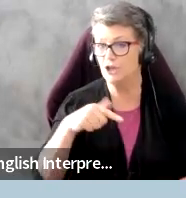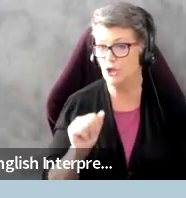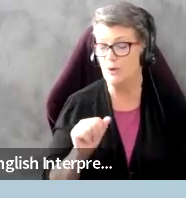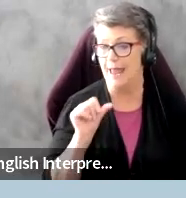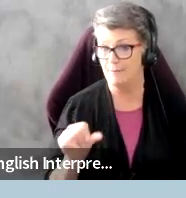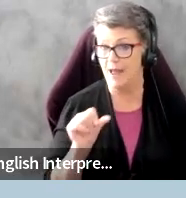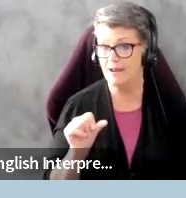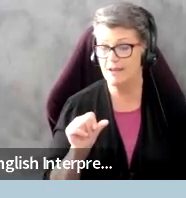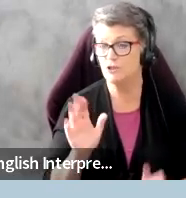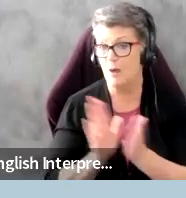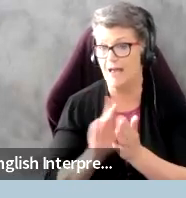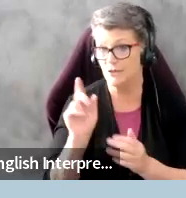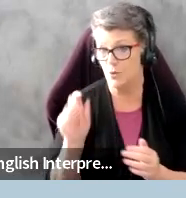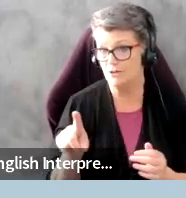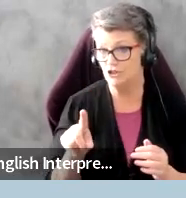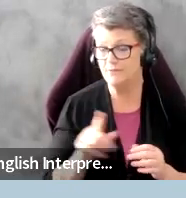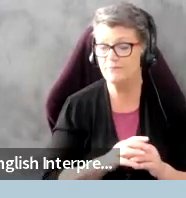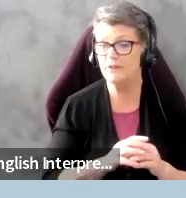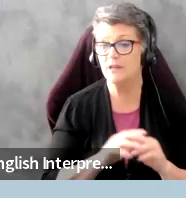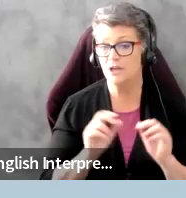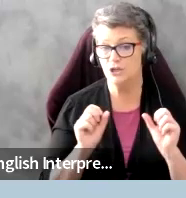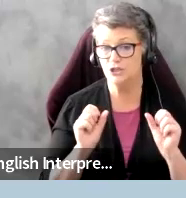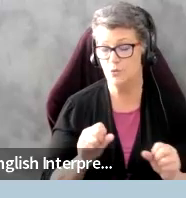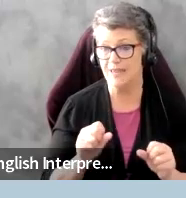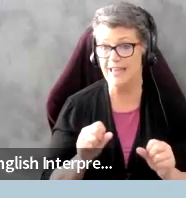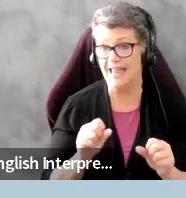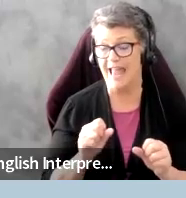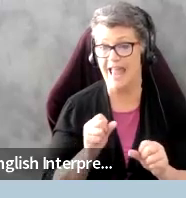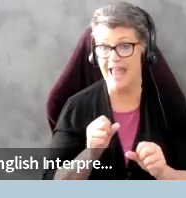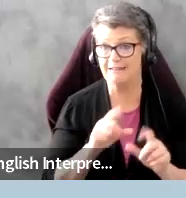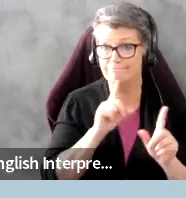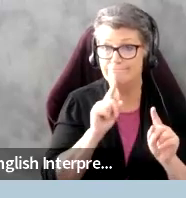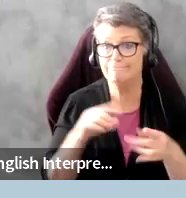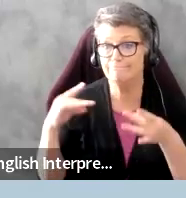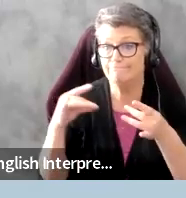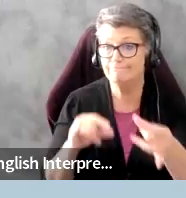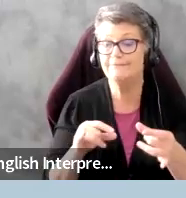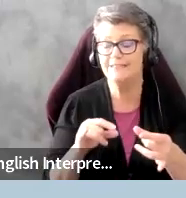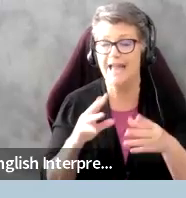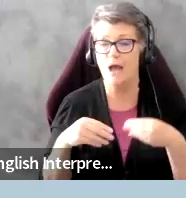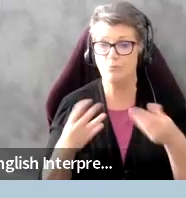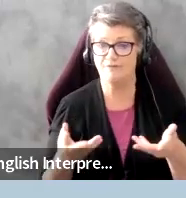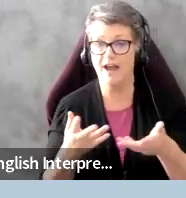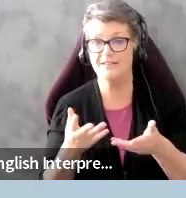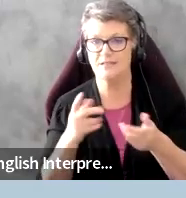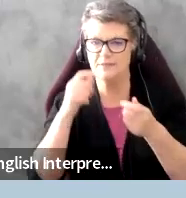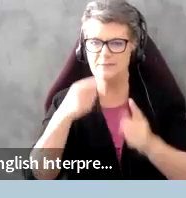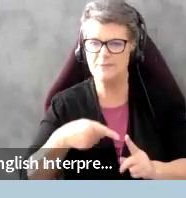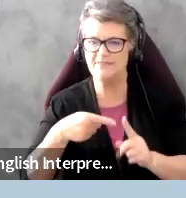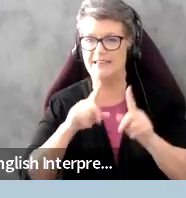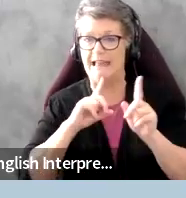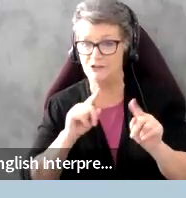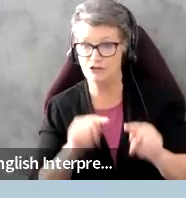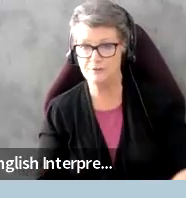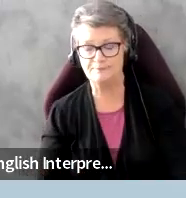feature so that we can streamline the questions and be able to provide some specific answers to your